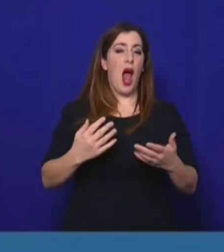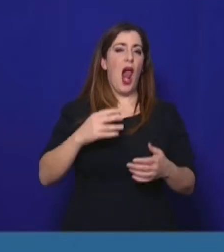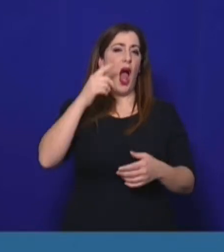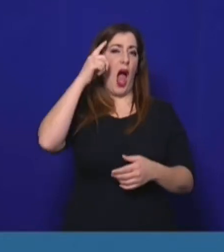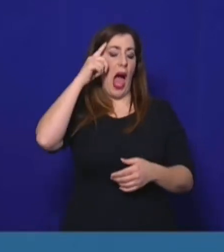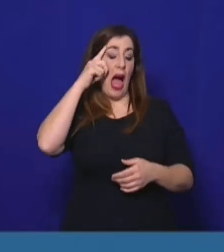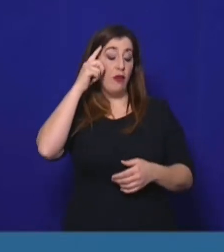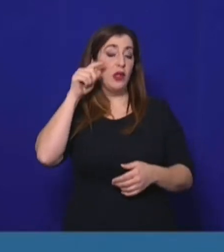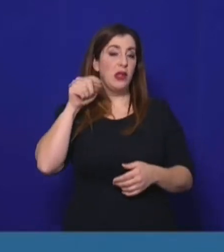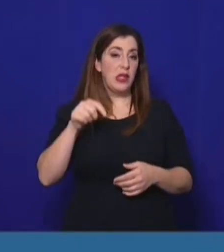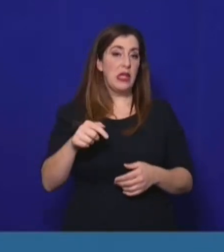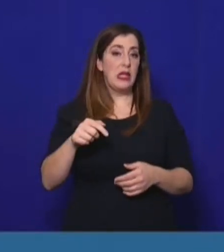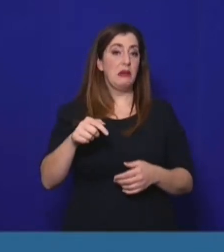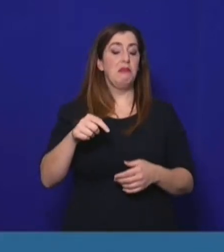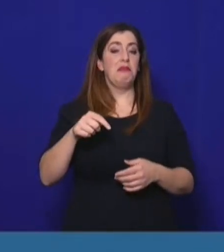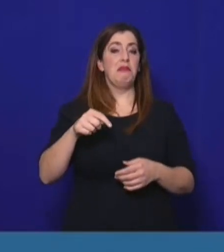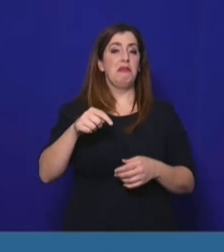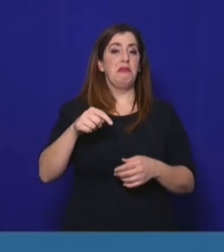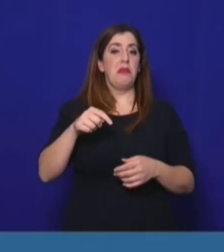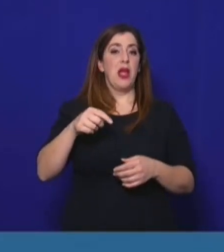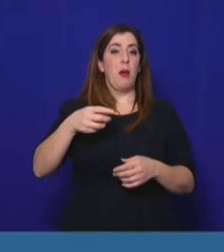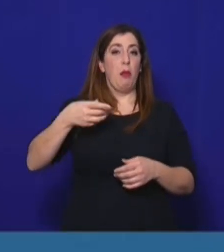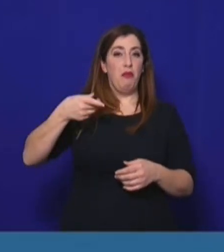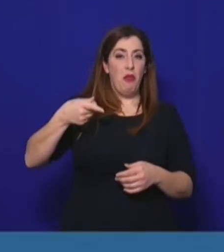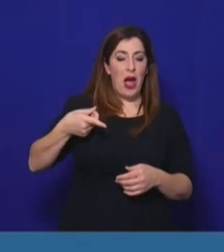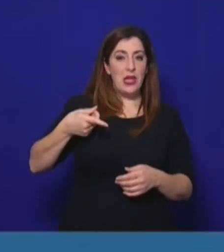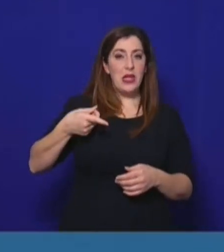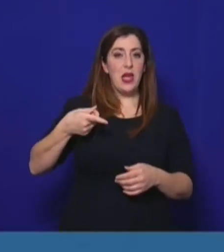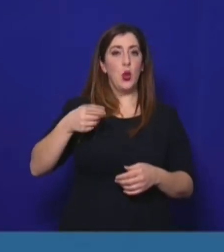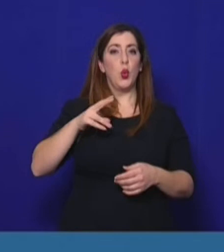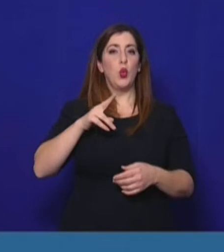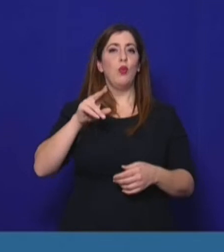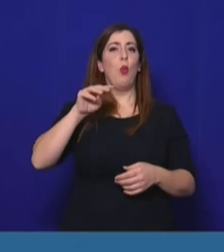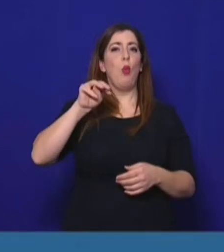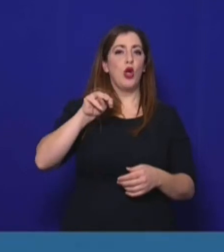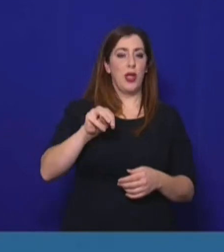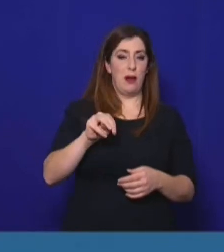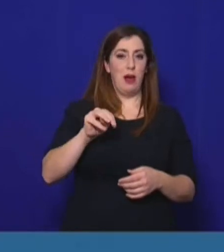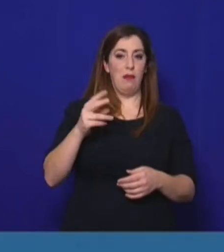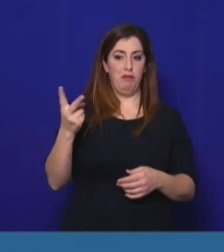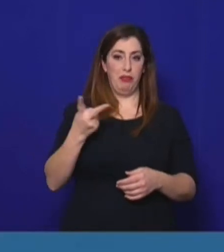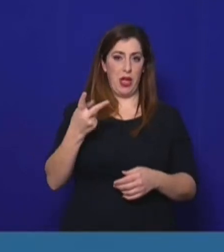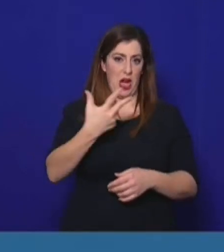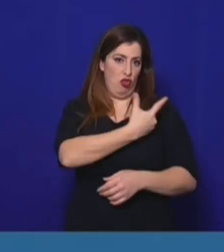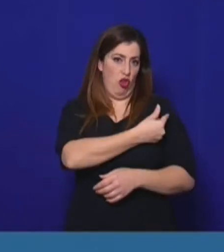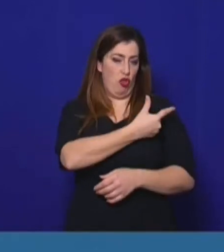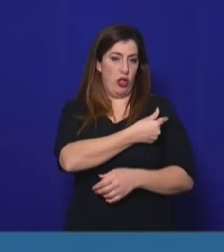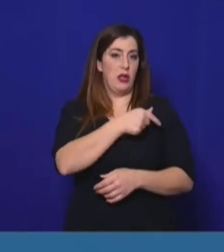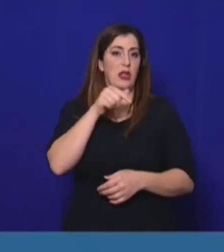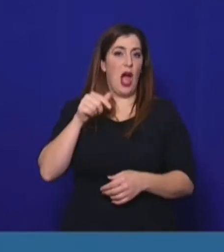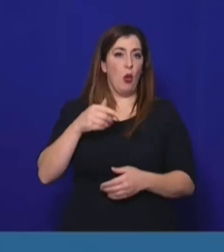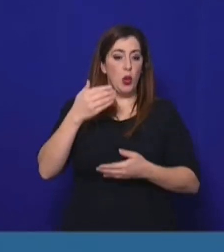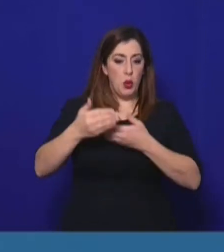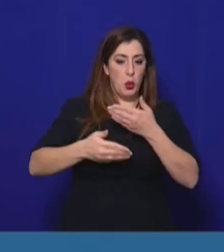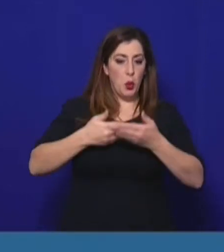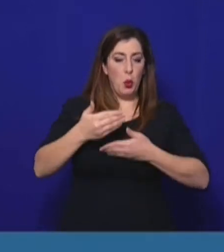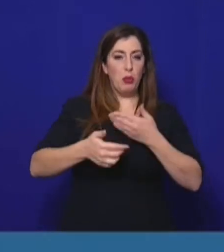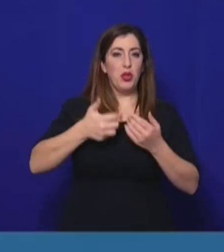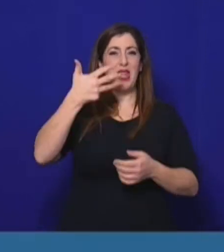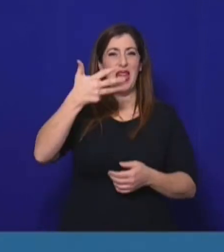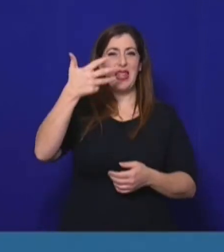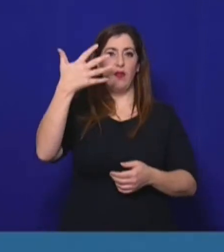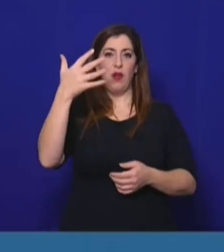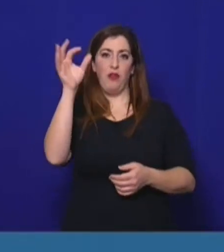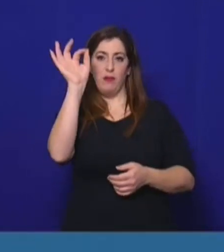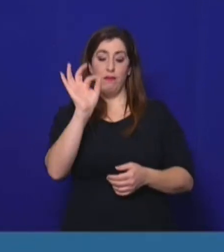effective il-vaccine li nafu li tal-Pfizer vaccine u kif ukoll tal-Moderna wkoll għandek 95% effective wara li inti tkun ħadd it-tieni doża.